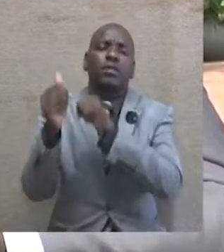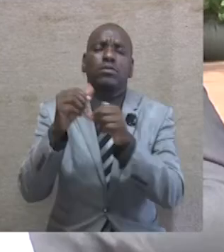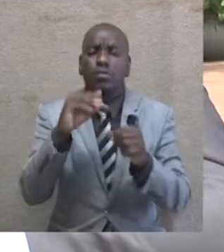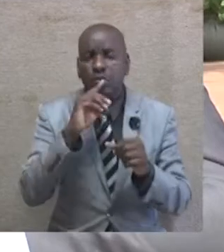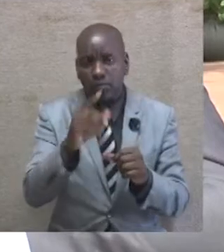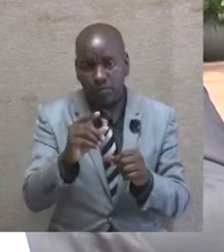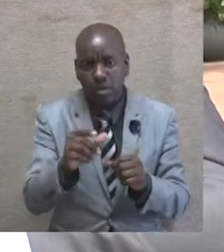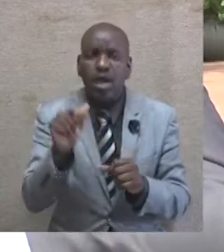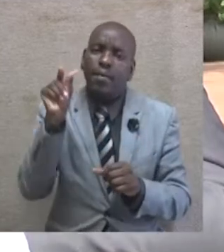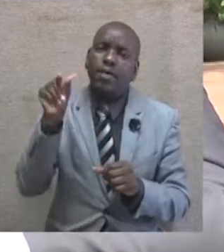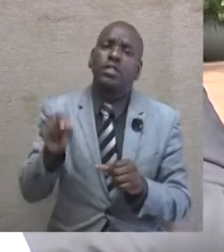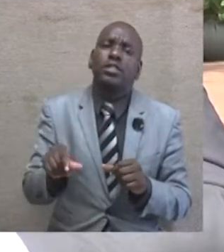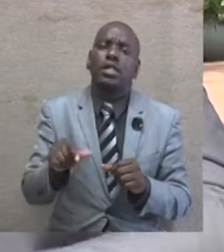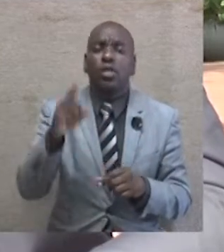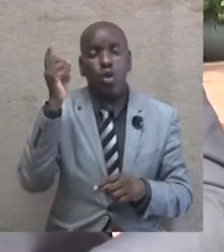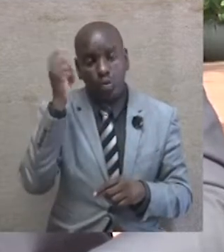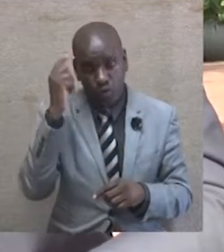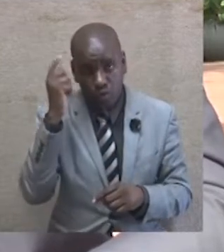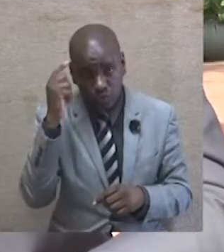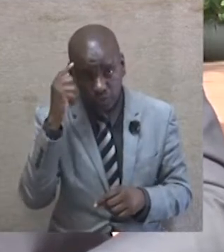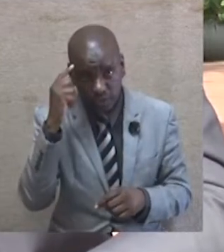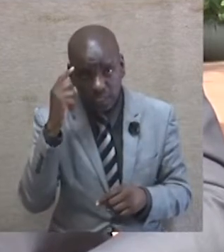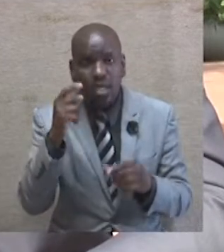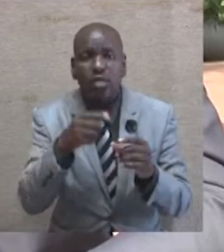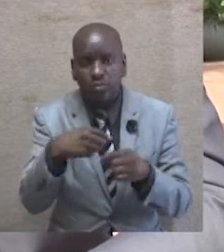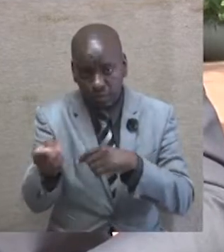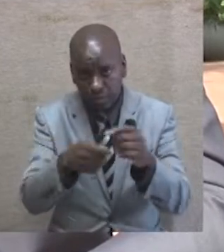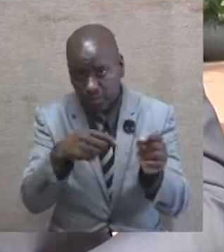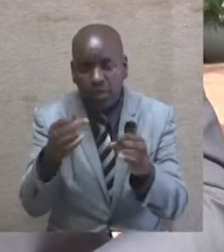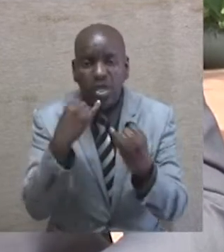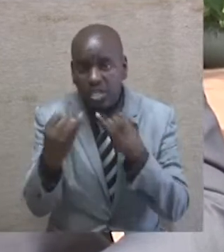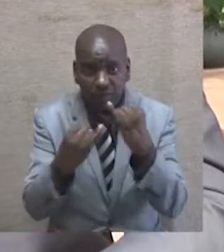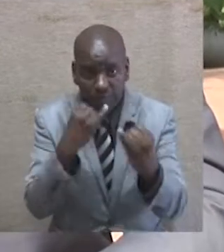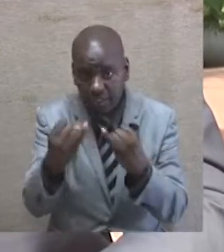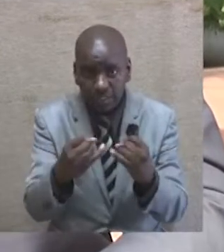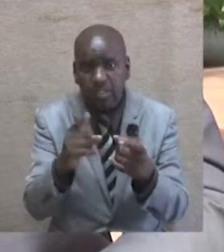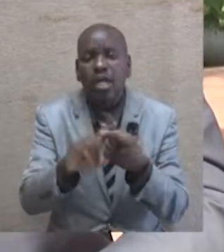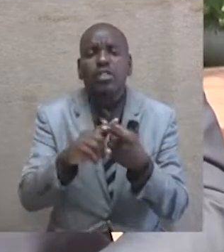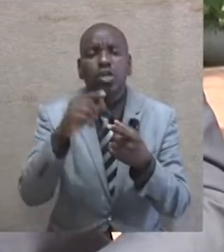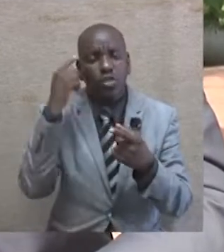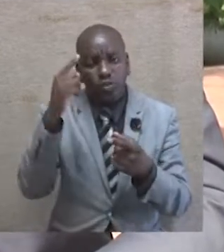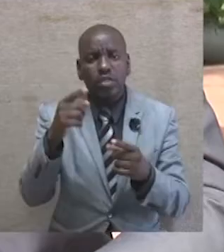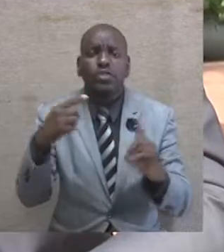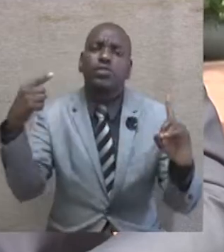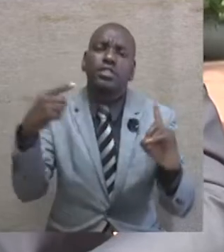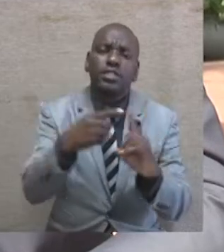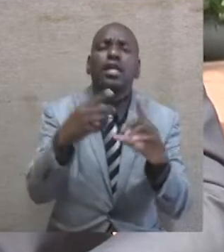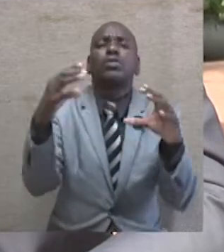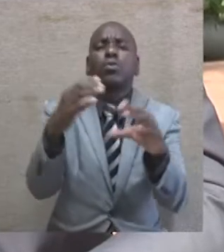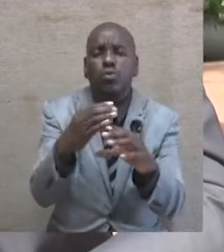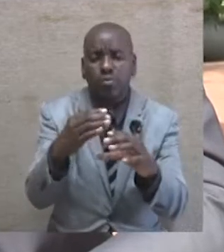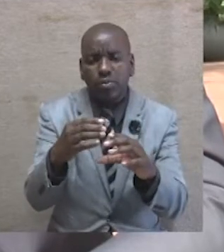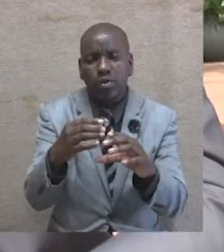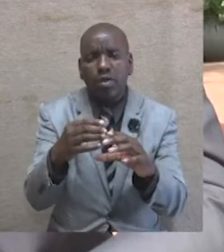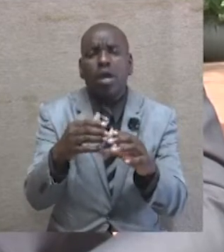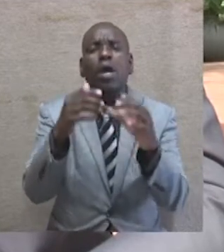of background, we are talking of a person who has the technical expertise in cascading the information or the knowledge to the target group. So we